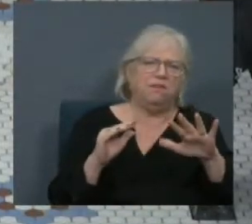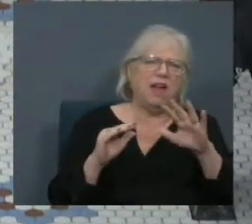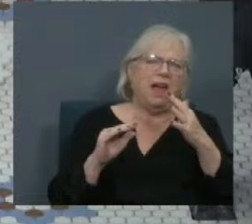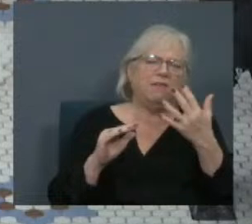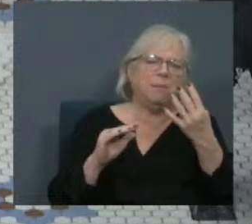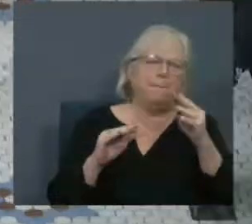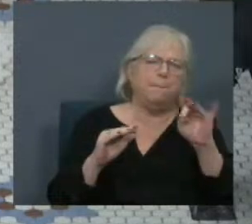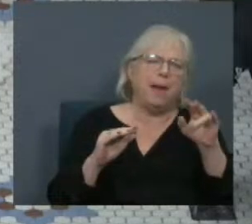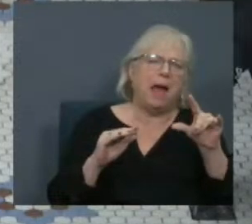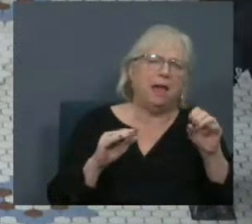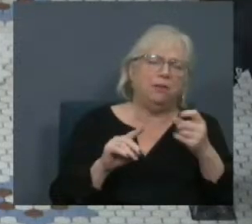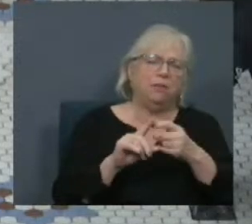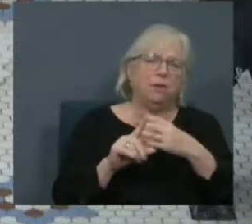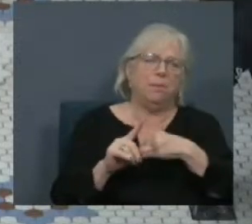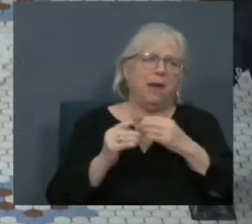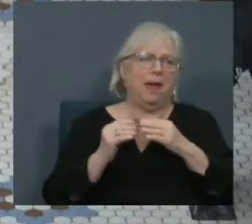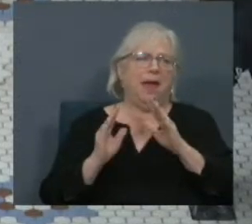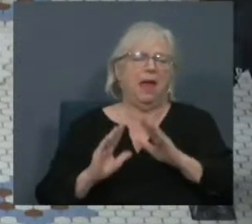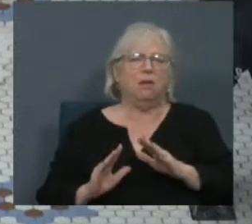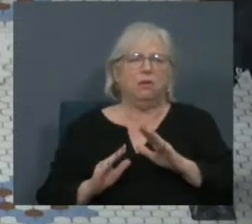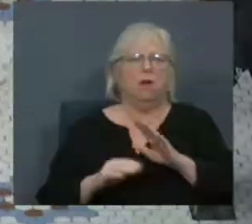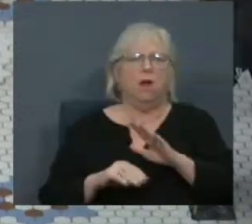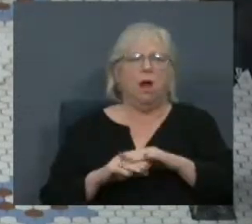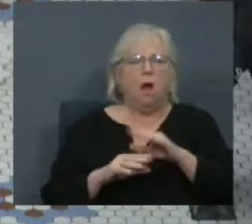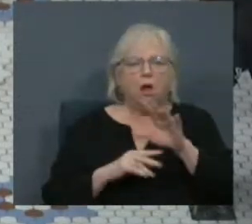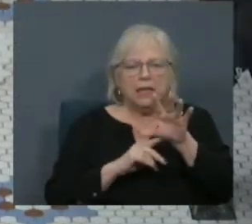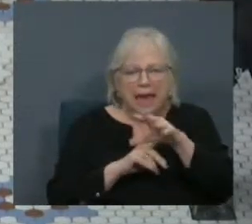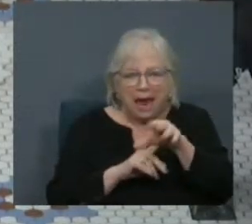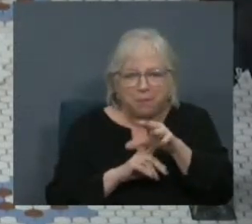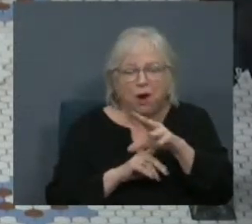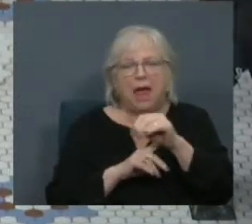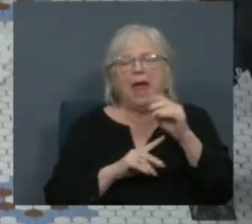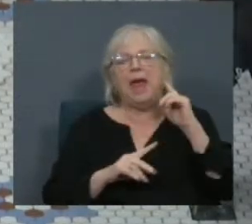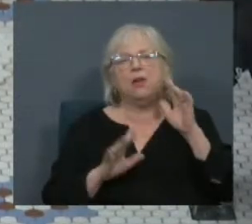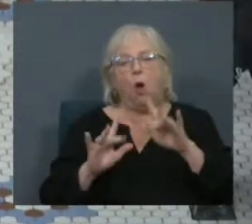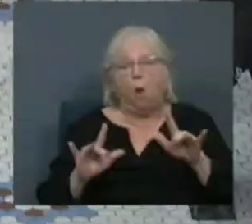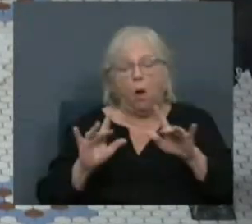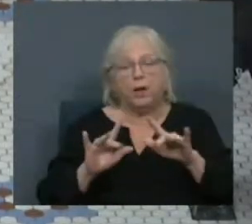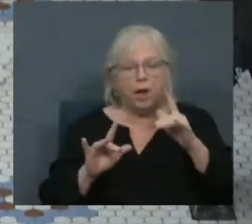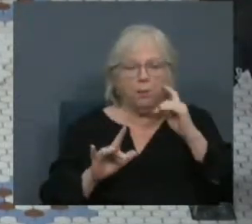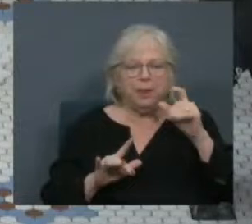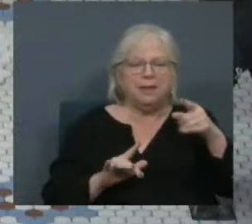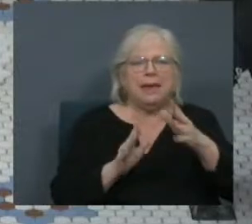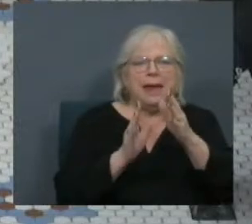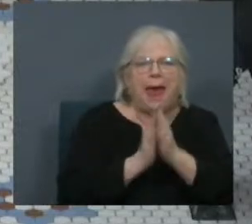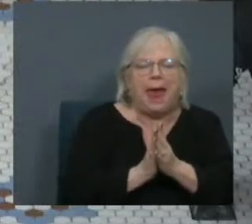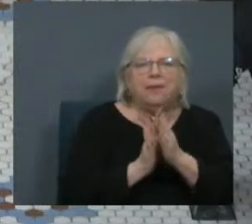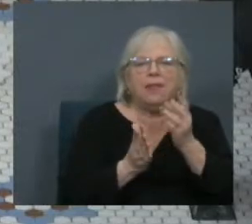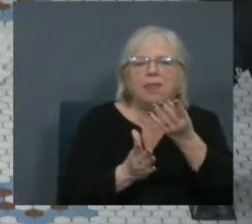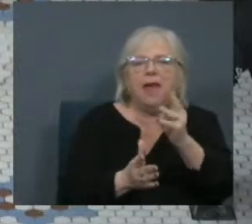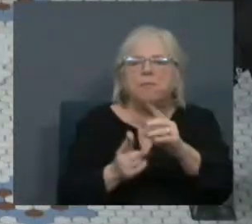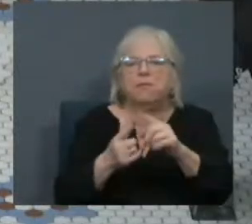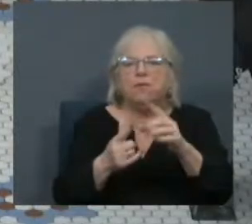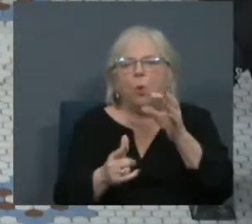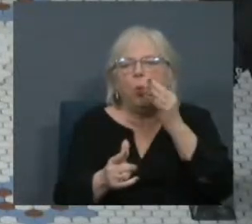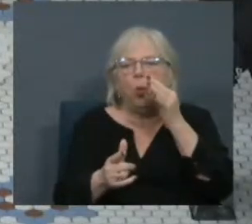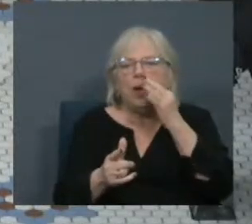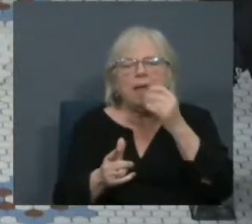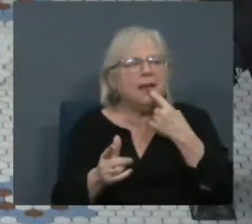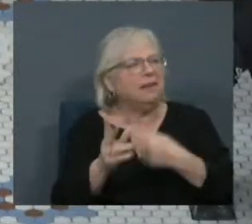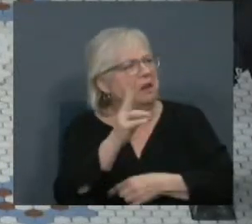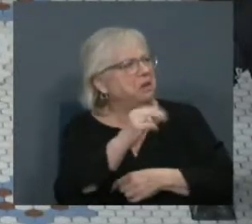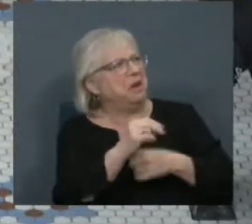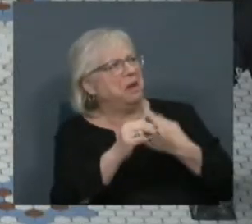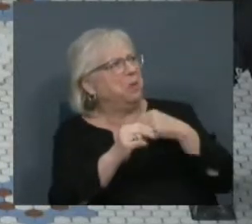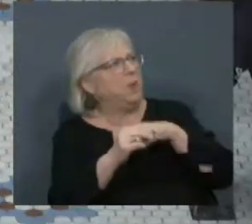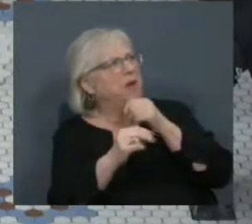my house, on camera and audio, because he asked them for weed, and they said, "No, we don't